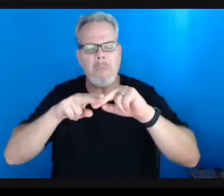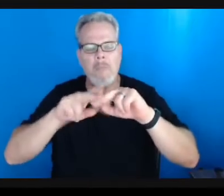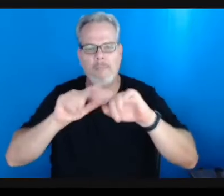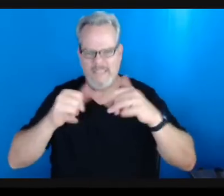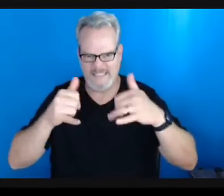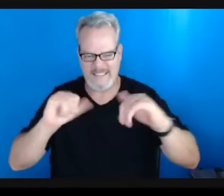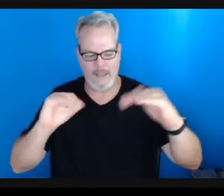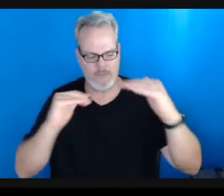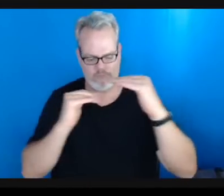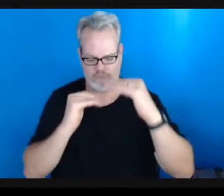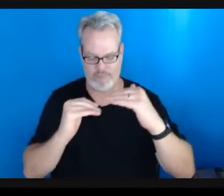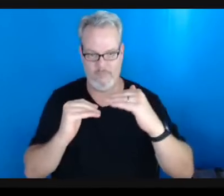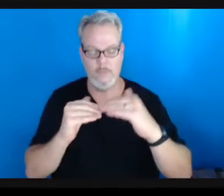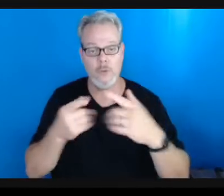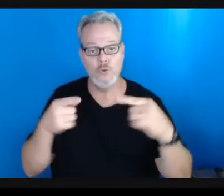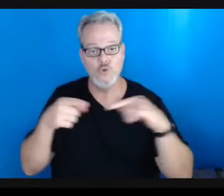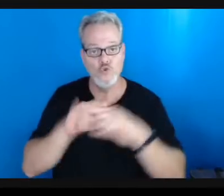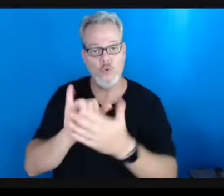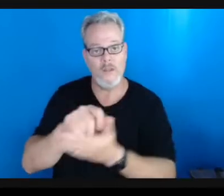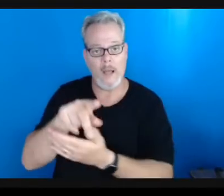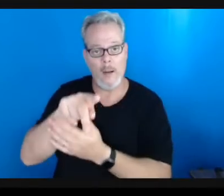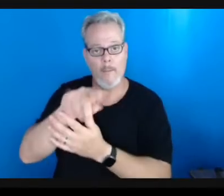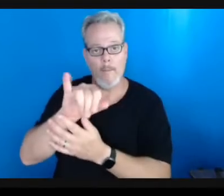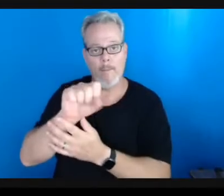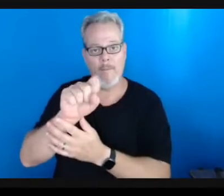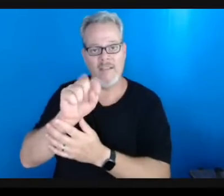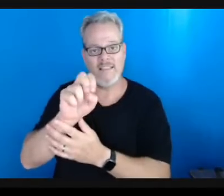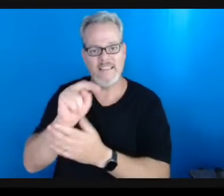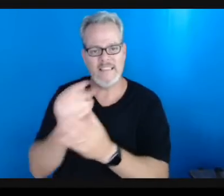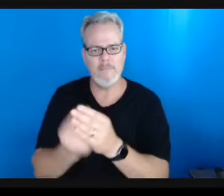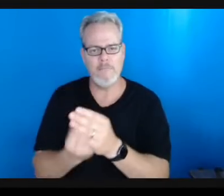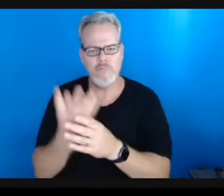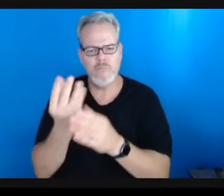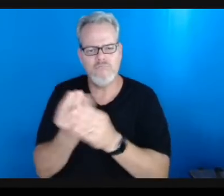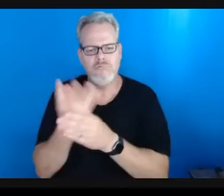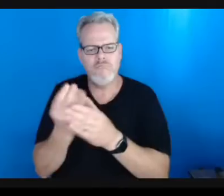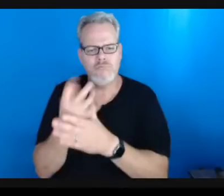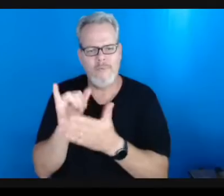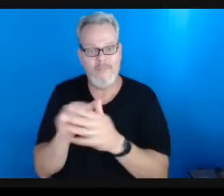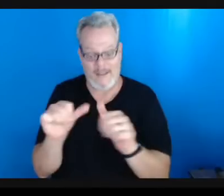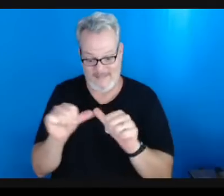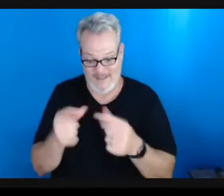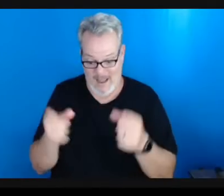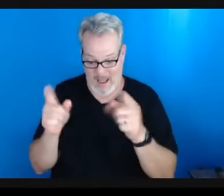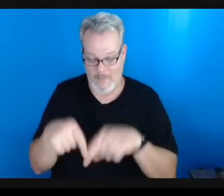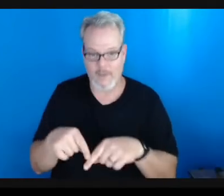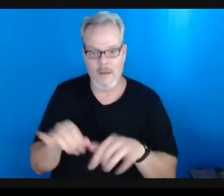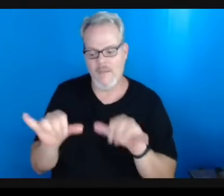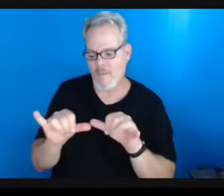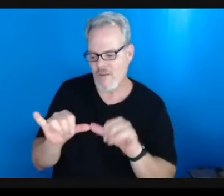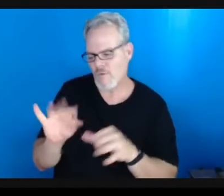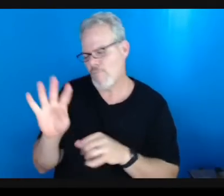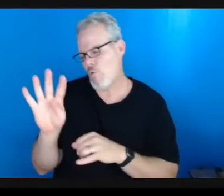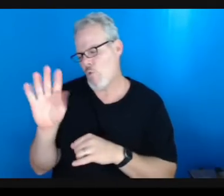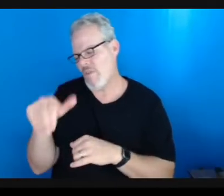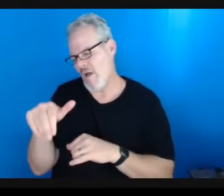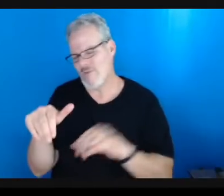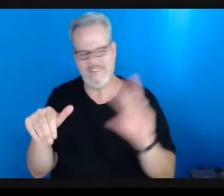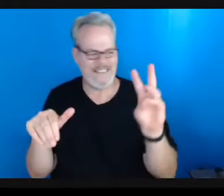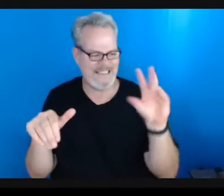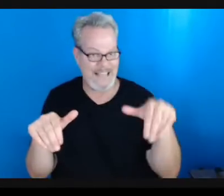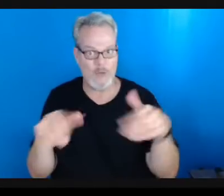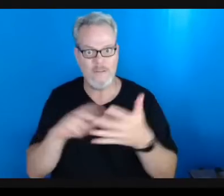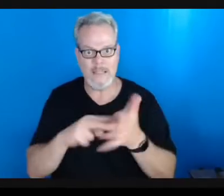during the gas pistoning events at the start of episode 20, they measured between 4,000 and 6,000, so that's about 4 times this